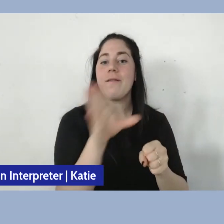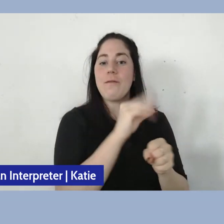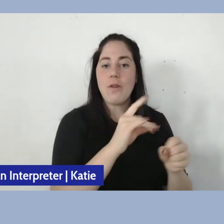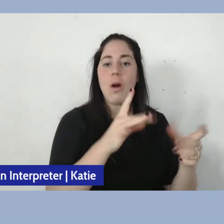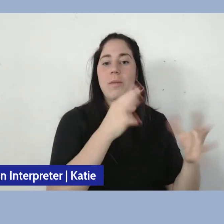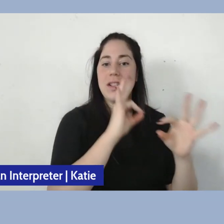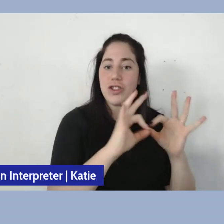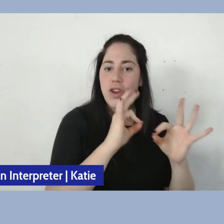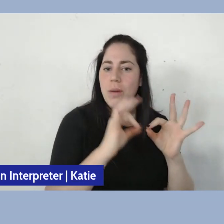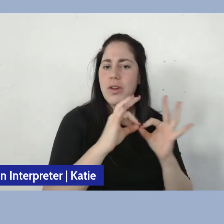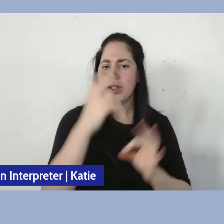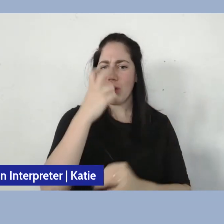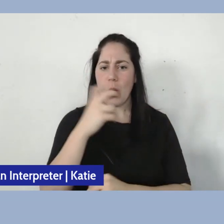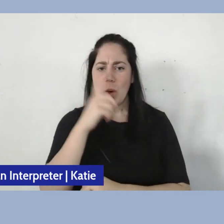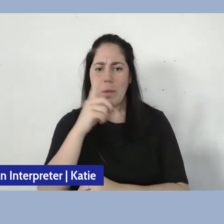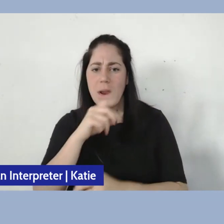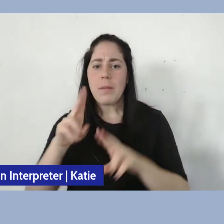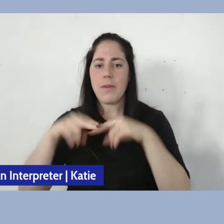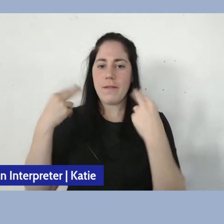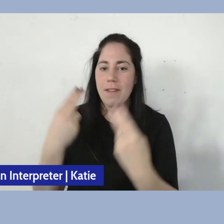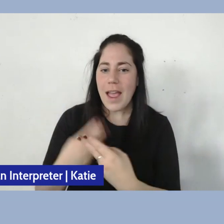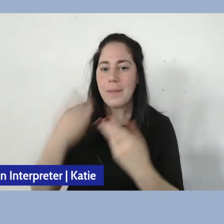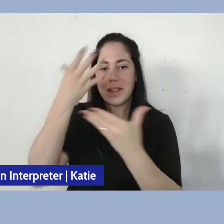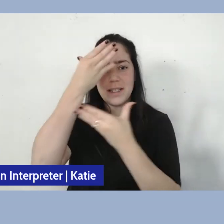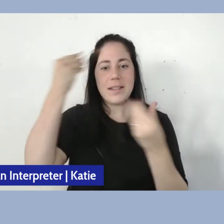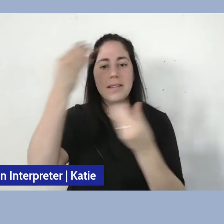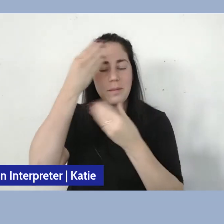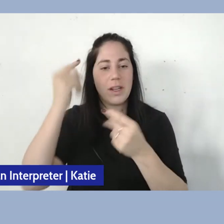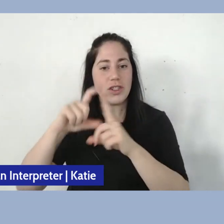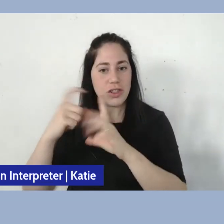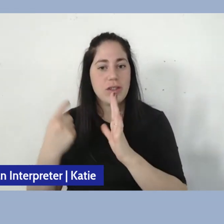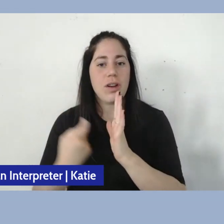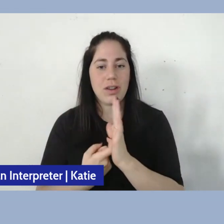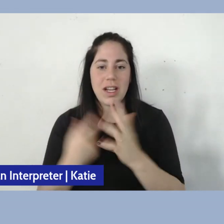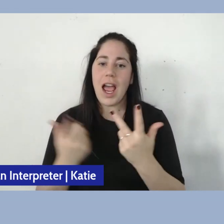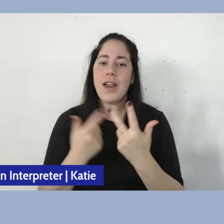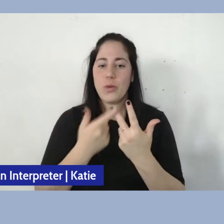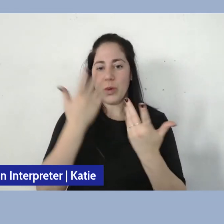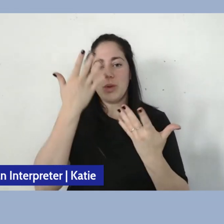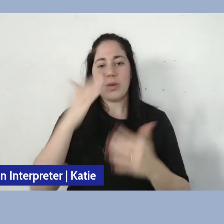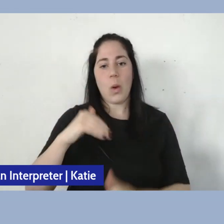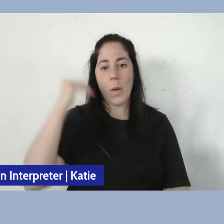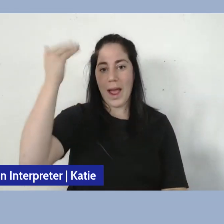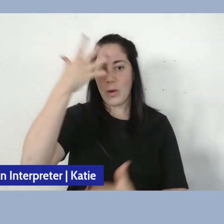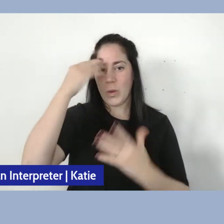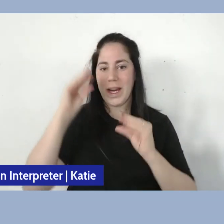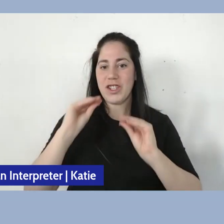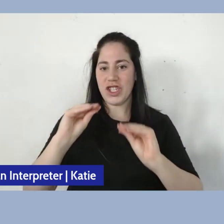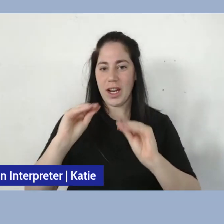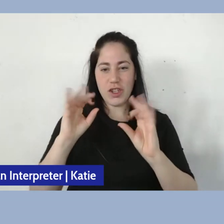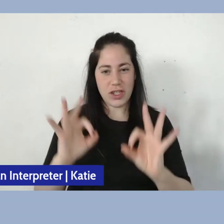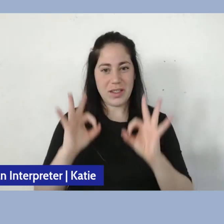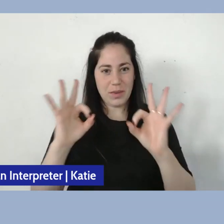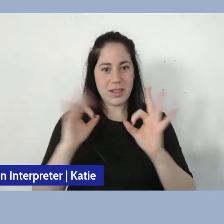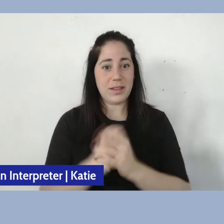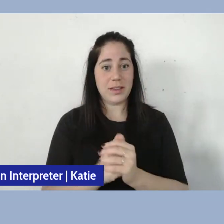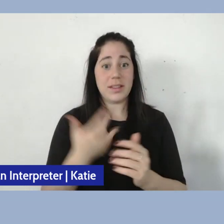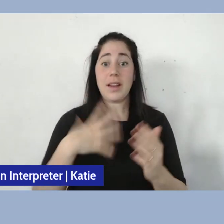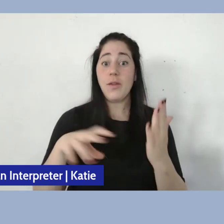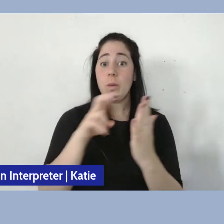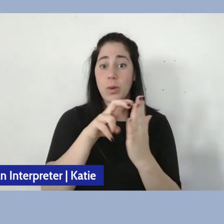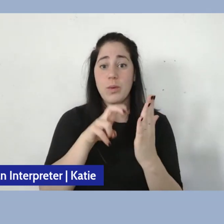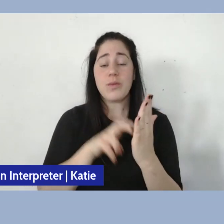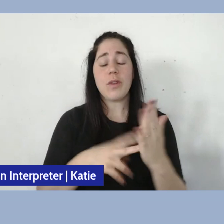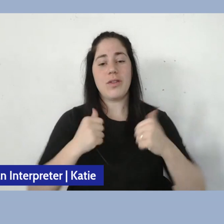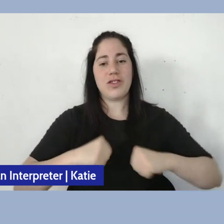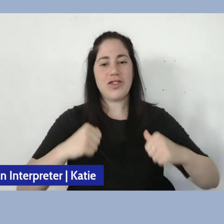families, dementia clinicians, and adult education specialists. And if you're interested in enrolling in training, I believe there